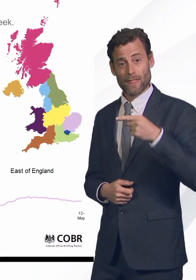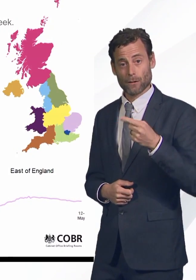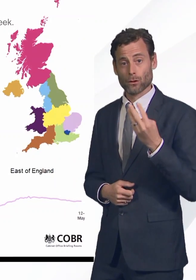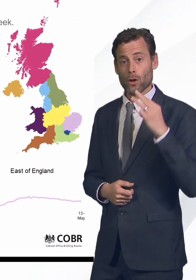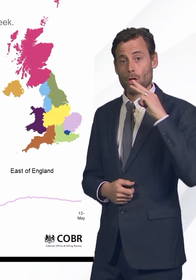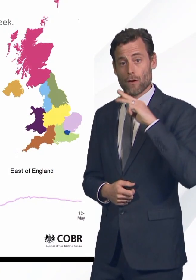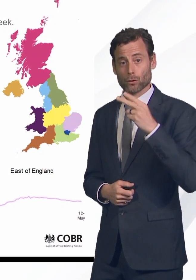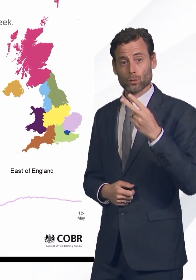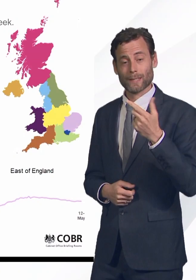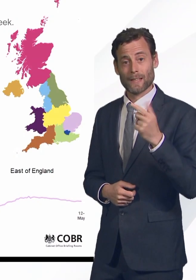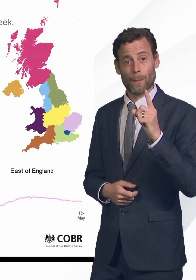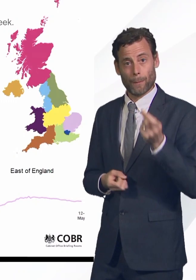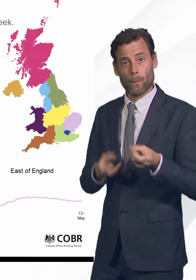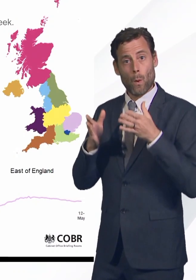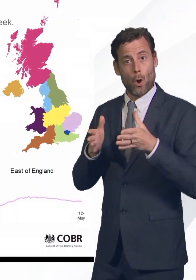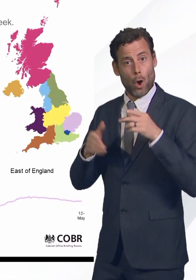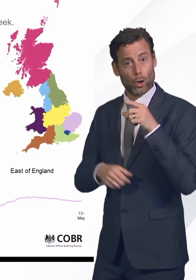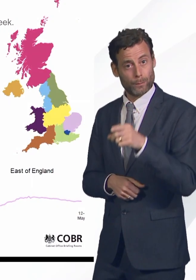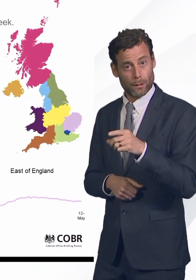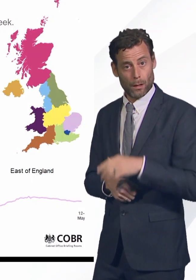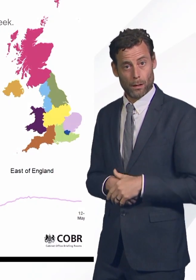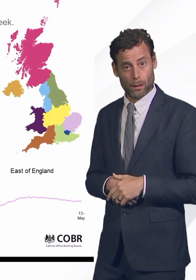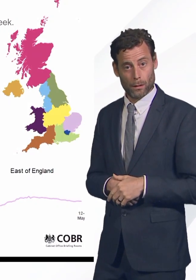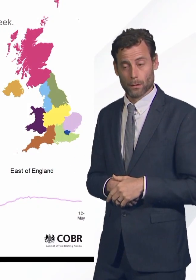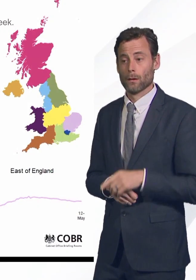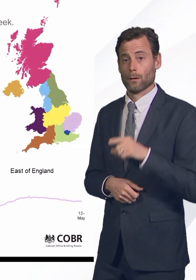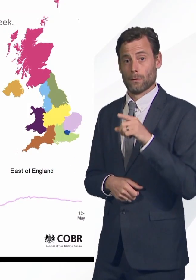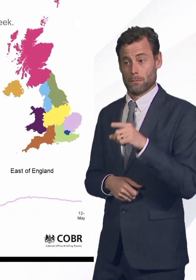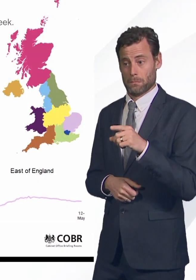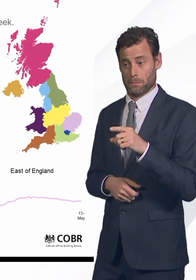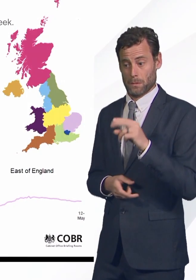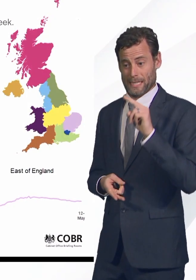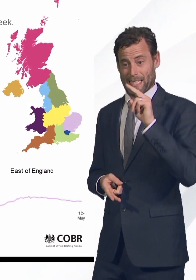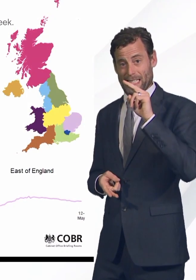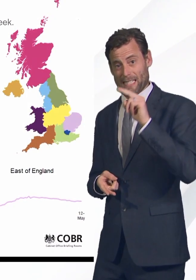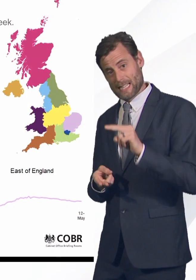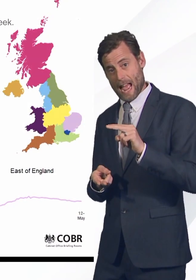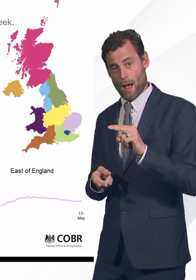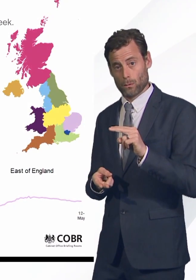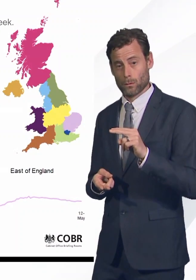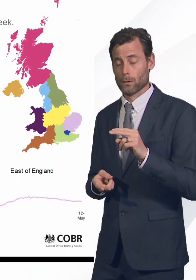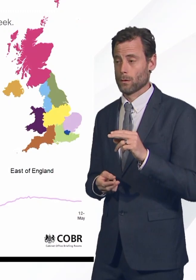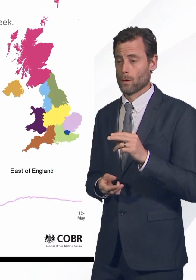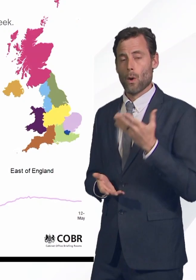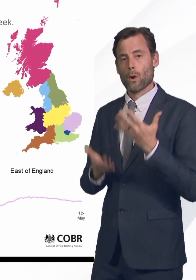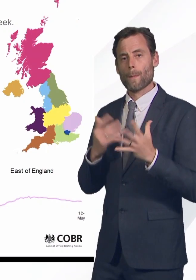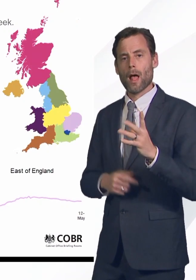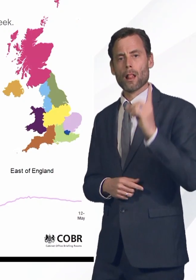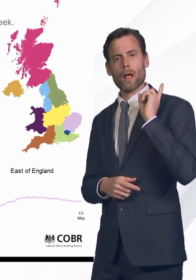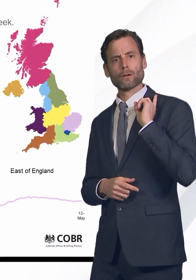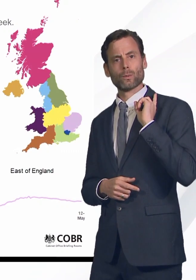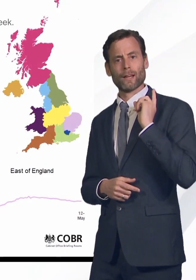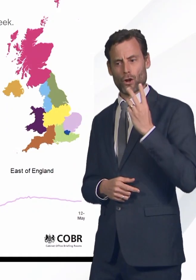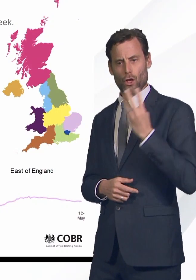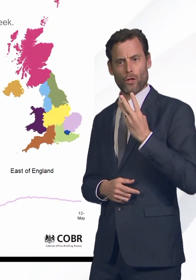11,327 people in hospital, and that's down from more than 2,000, or just about 2,000 higher than that last week. So a